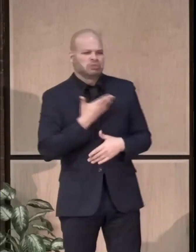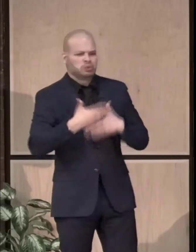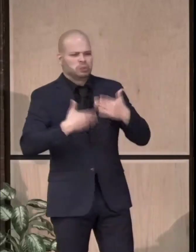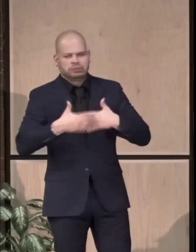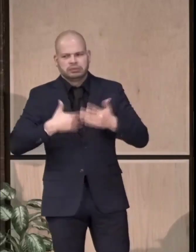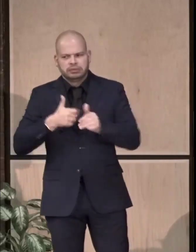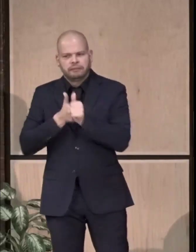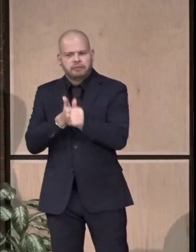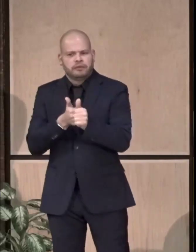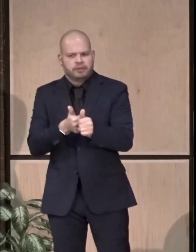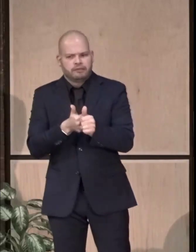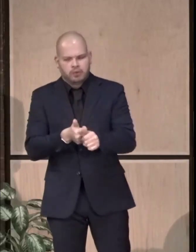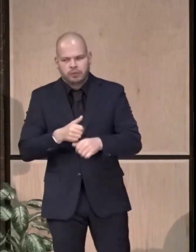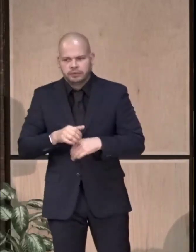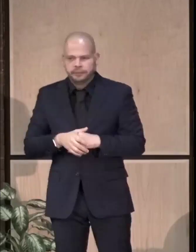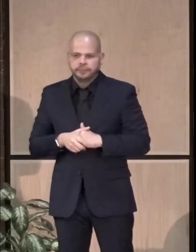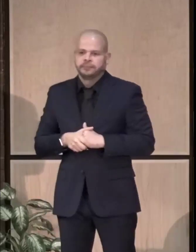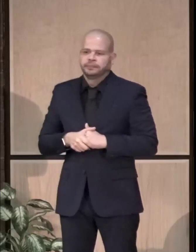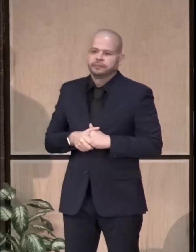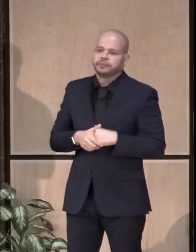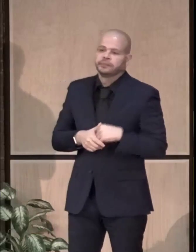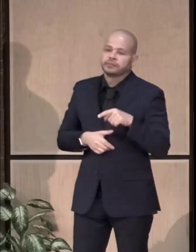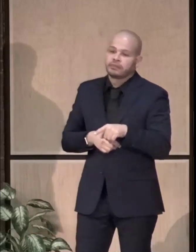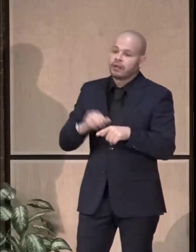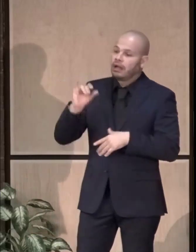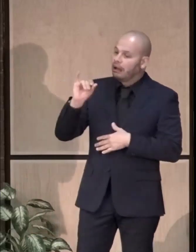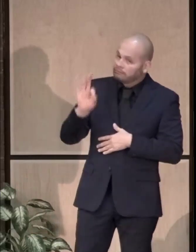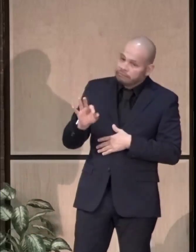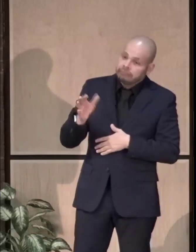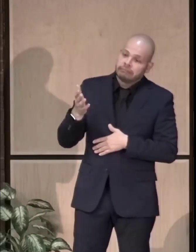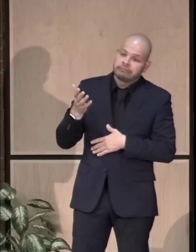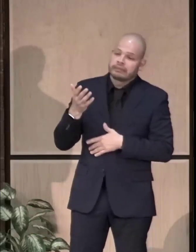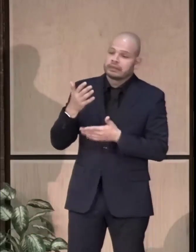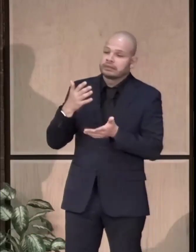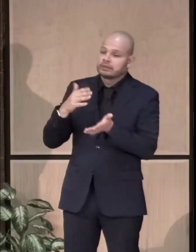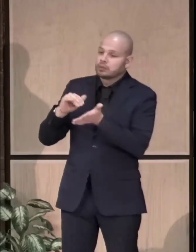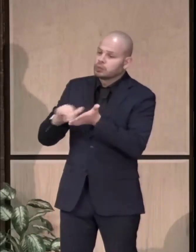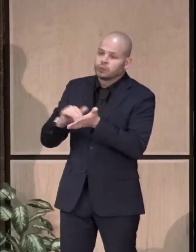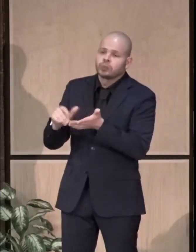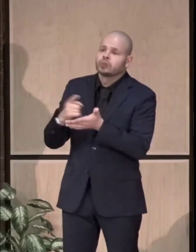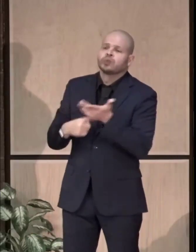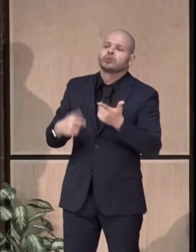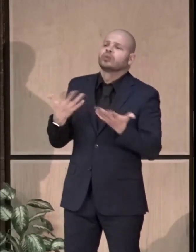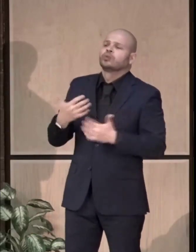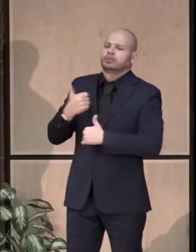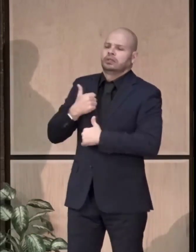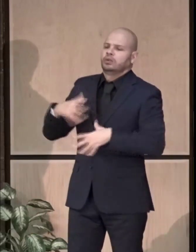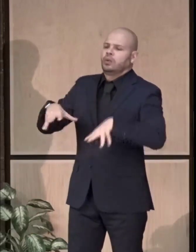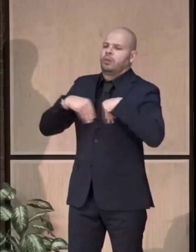viable, can you just say, I have work to do? I'll make it up some other time.